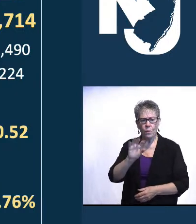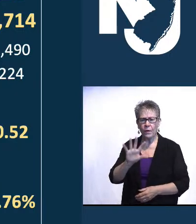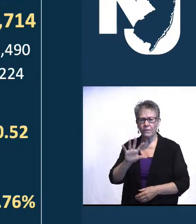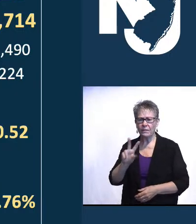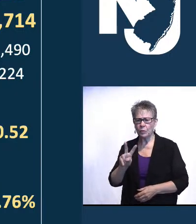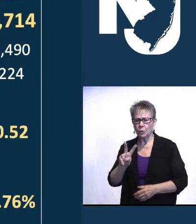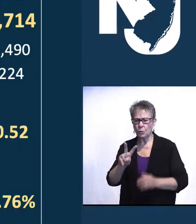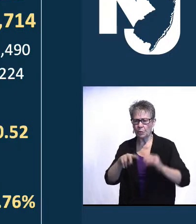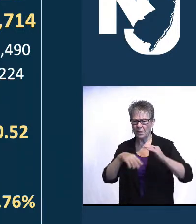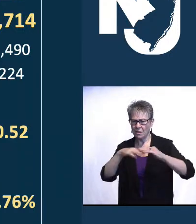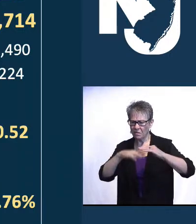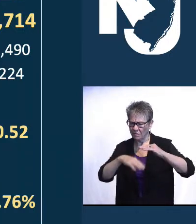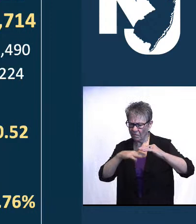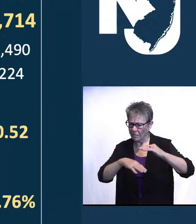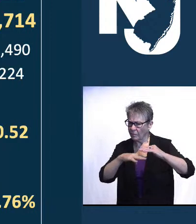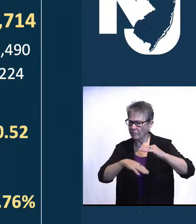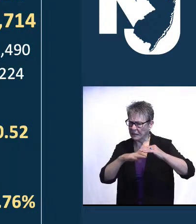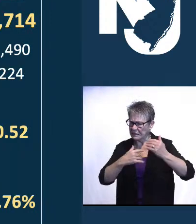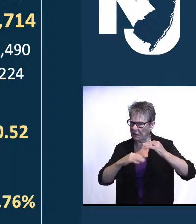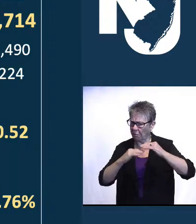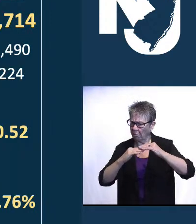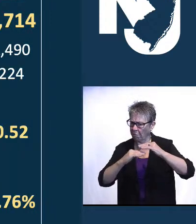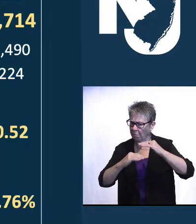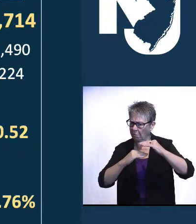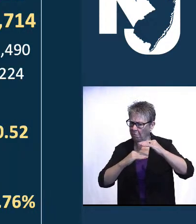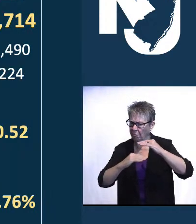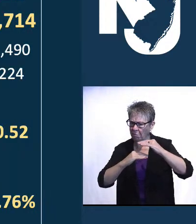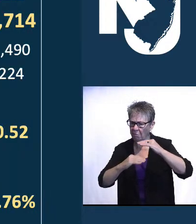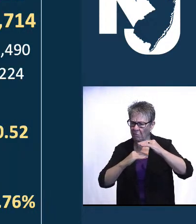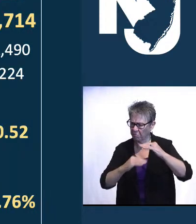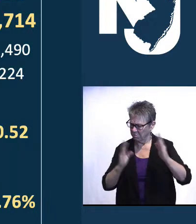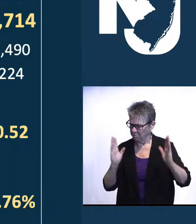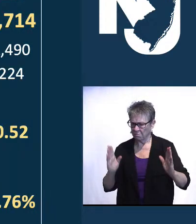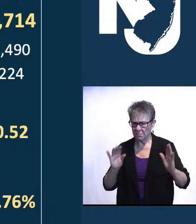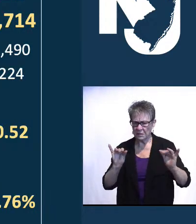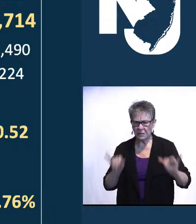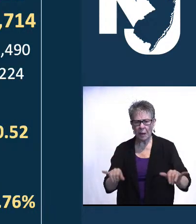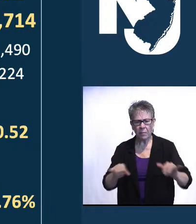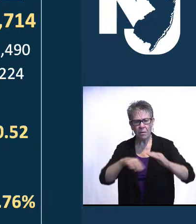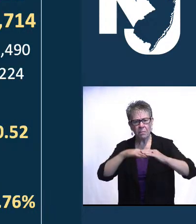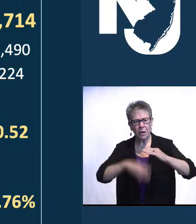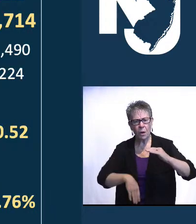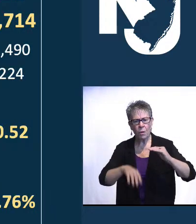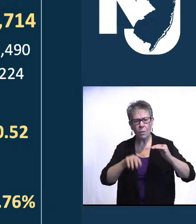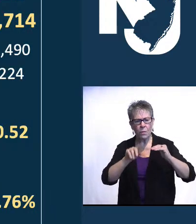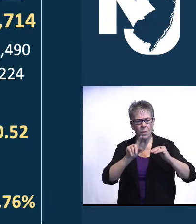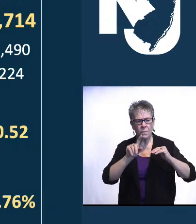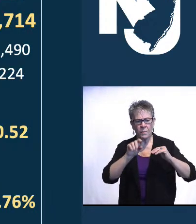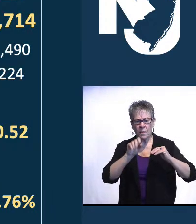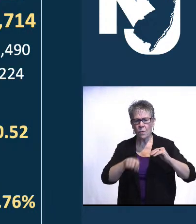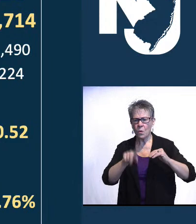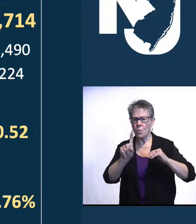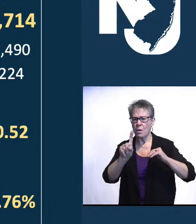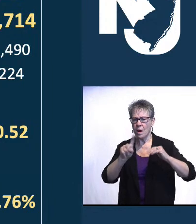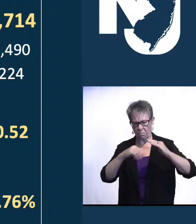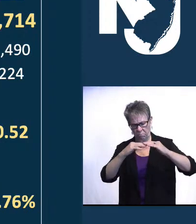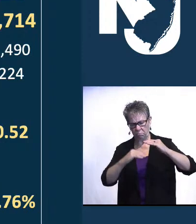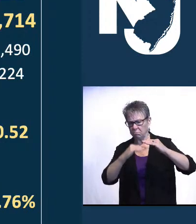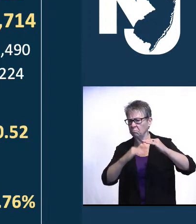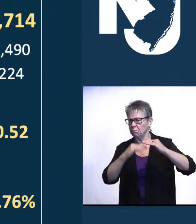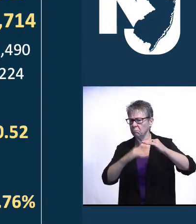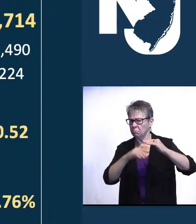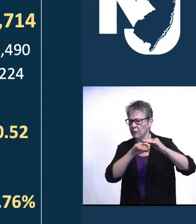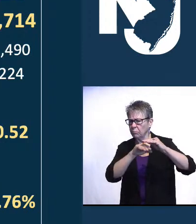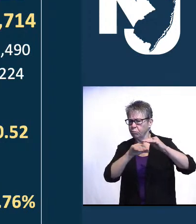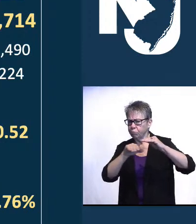there. It's holding steady at well below 1, and the case numbers are down by more than 50%